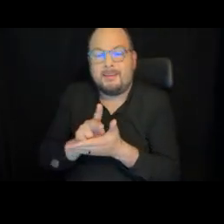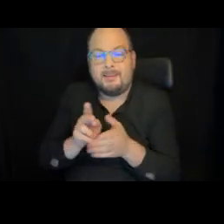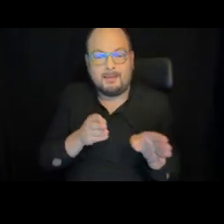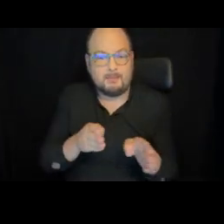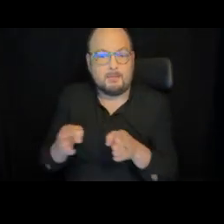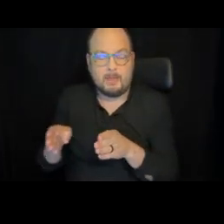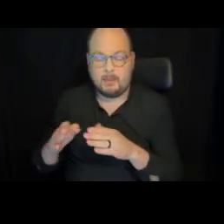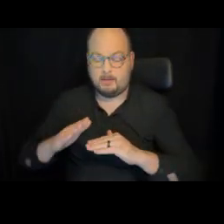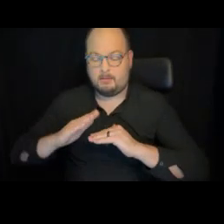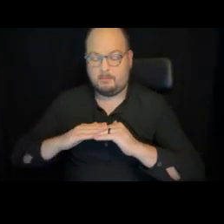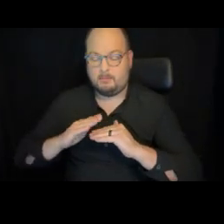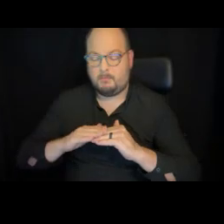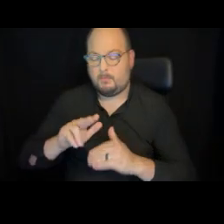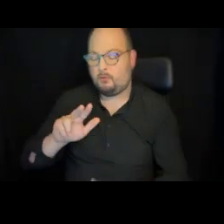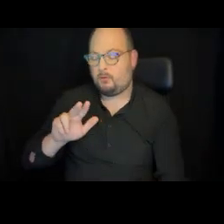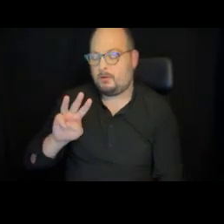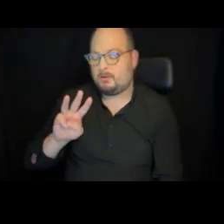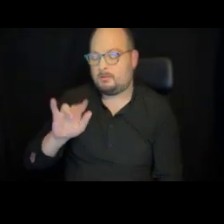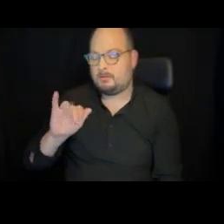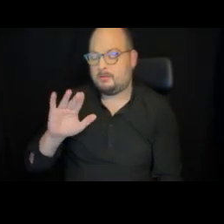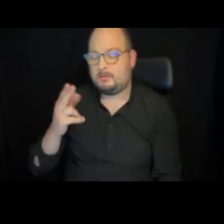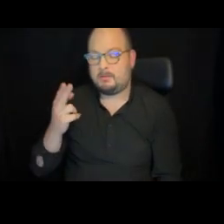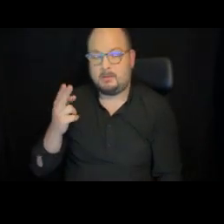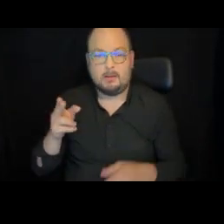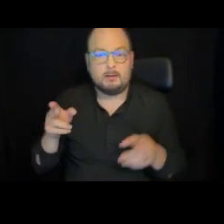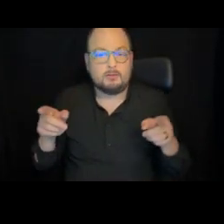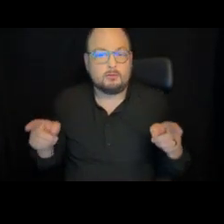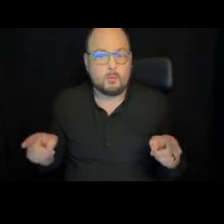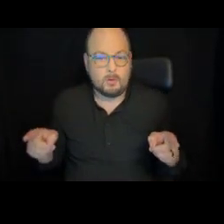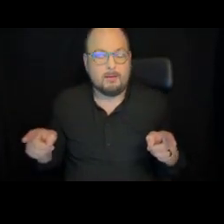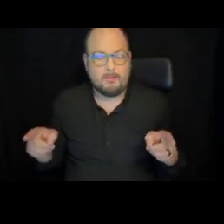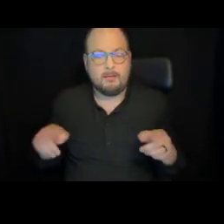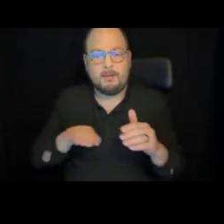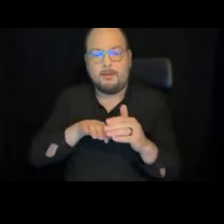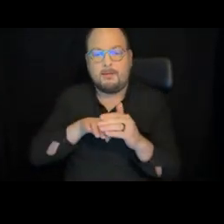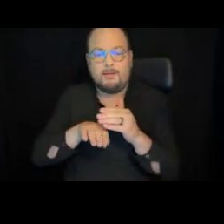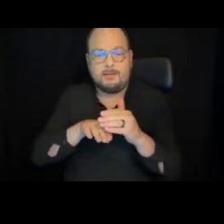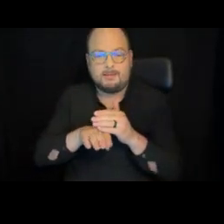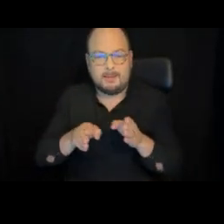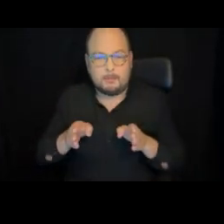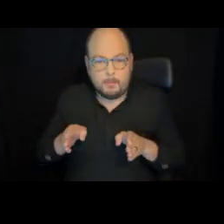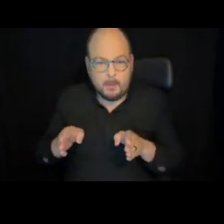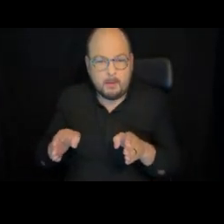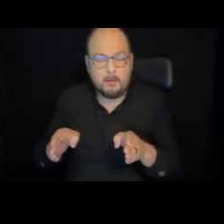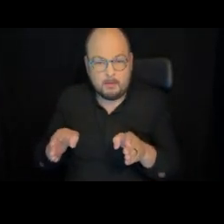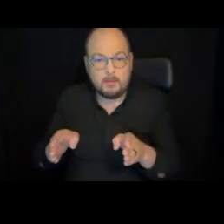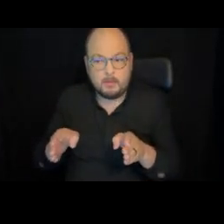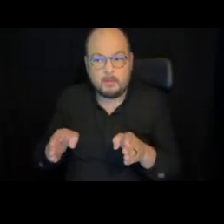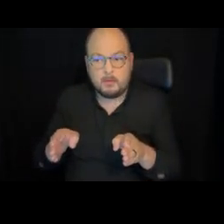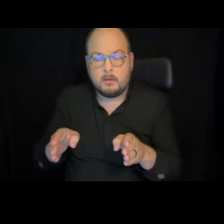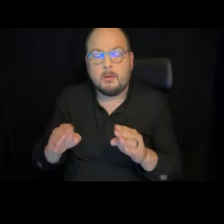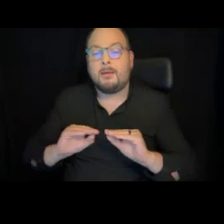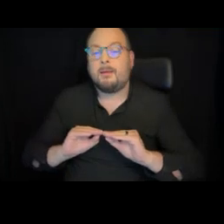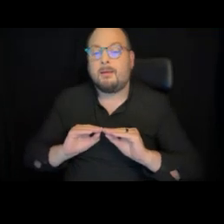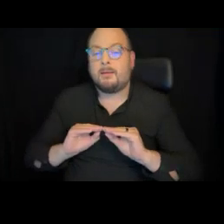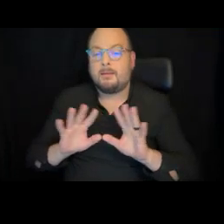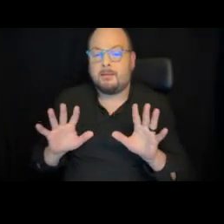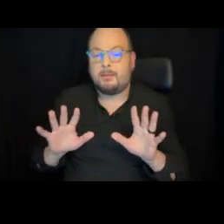minimum 36-inch wide accessible route with the clear floor spaces at